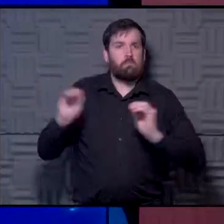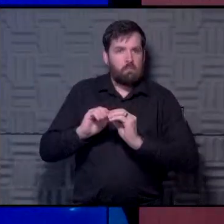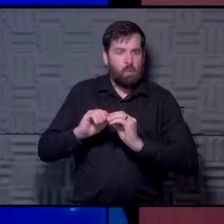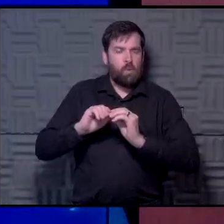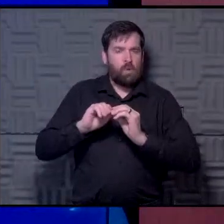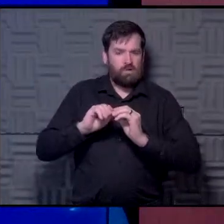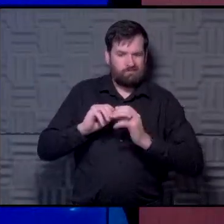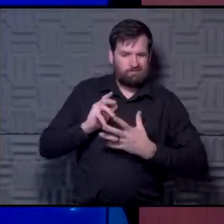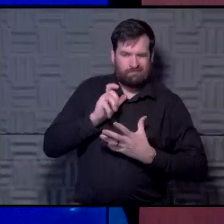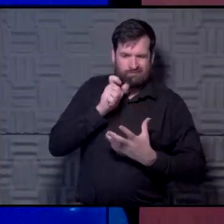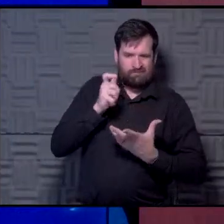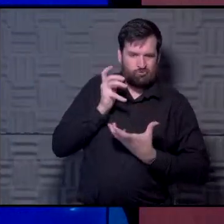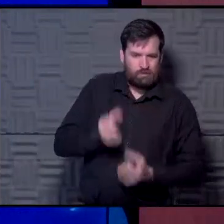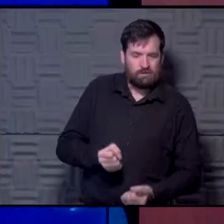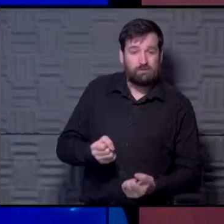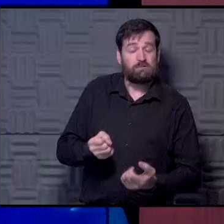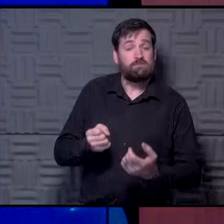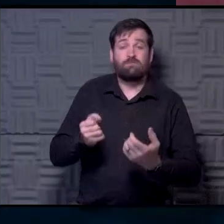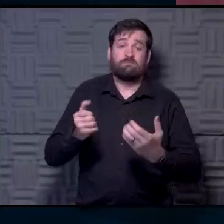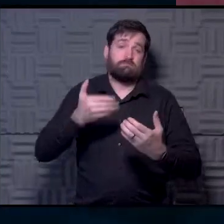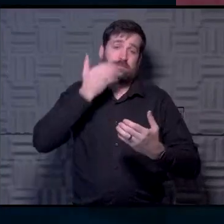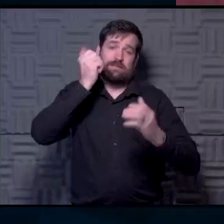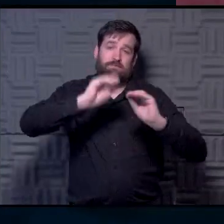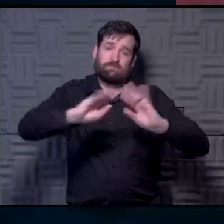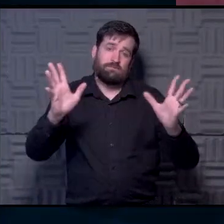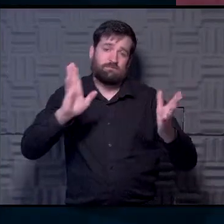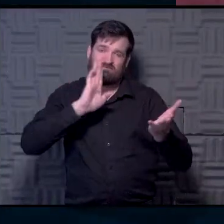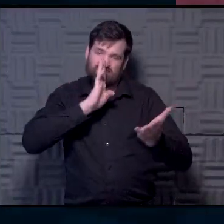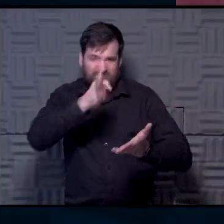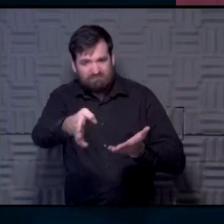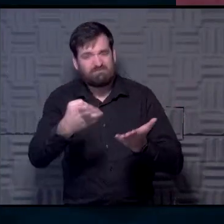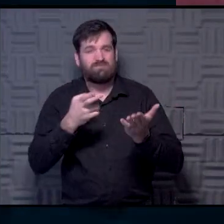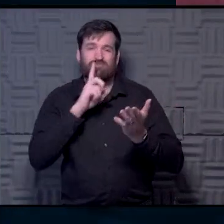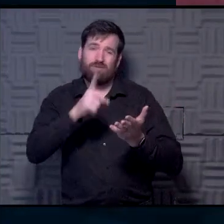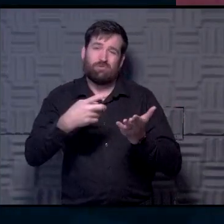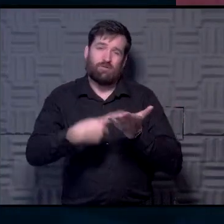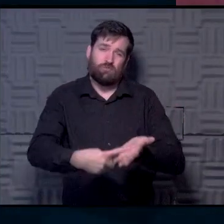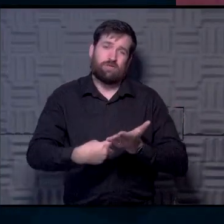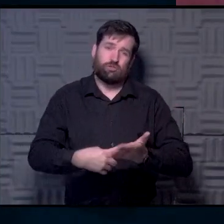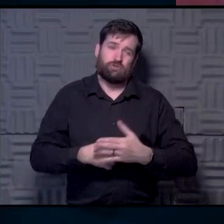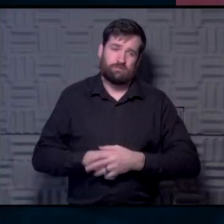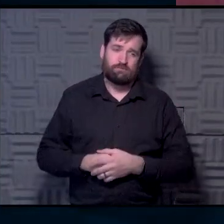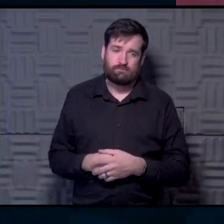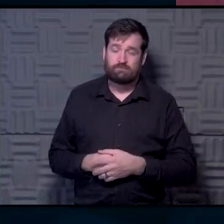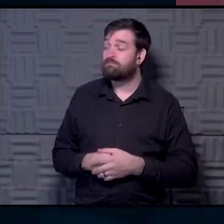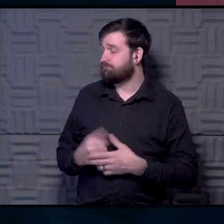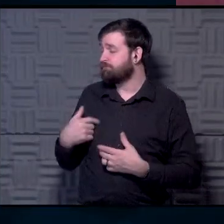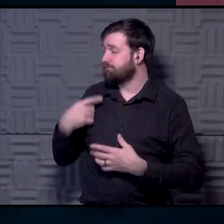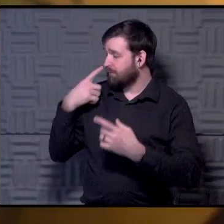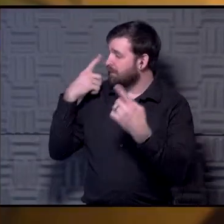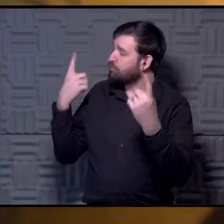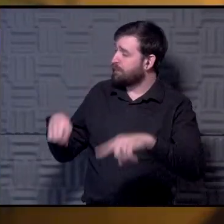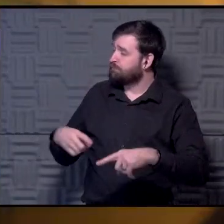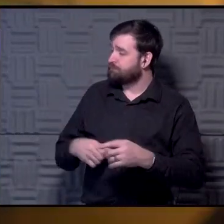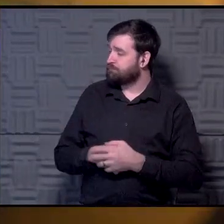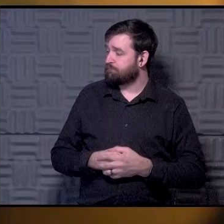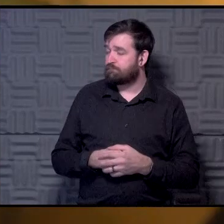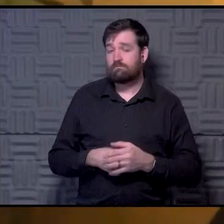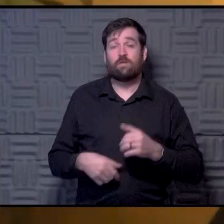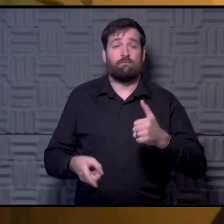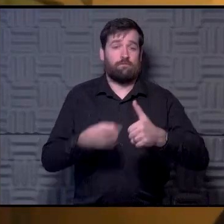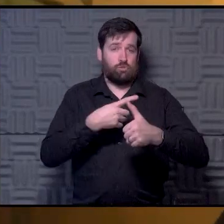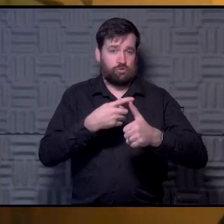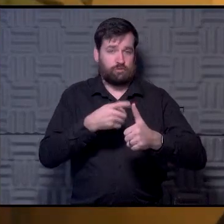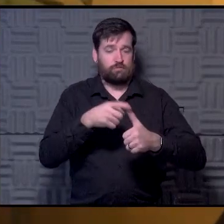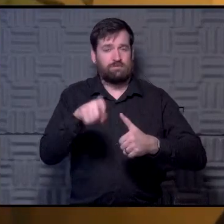I think the only way to build trust is to be transparent and honest and have real conversations about it. I agree. I think we first have to start